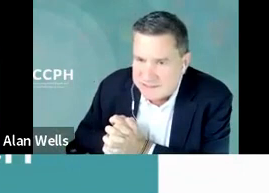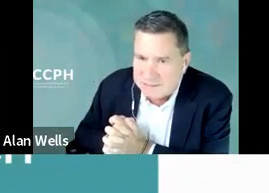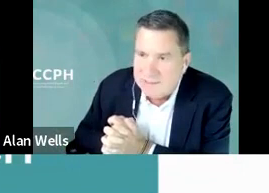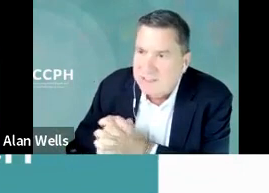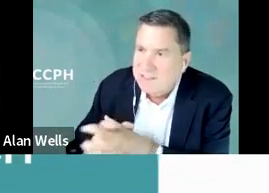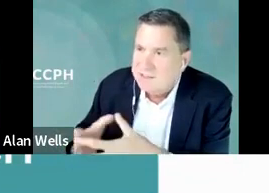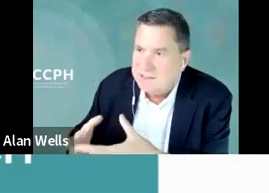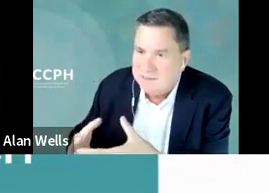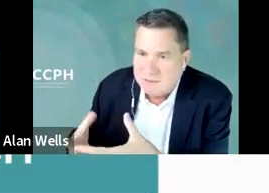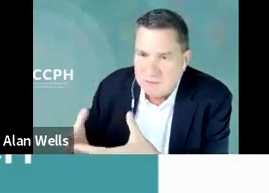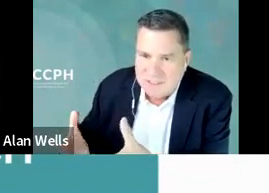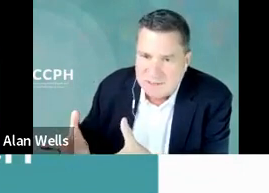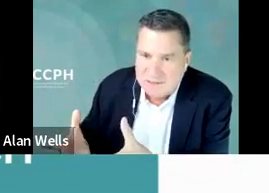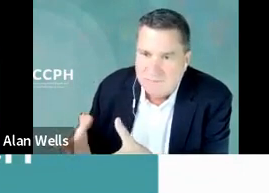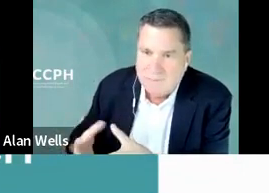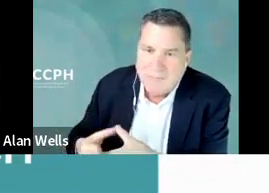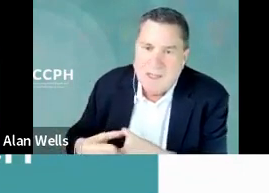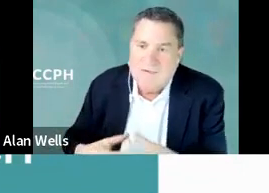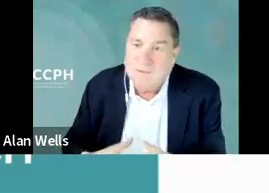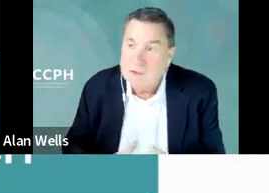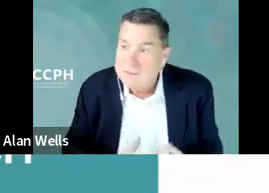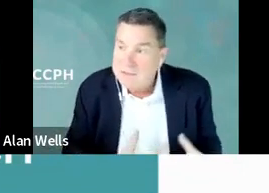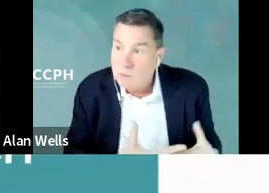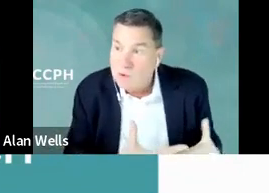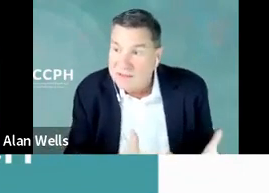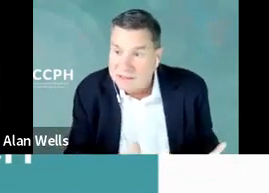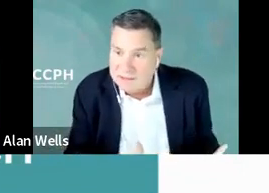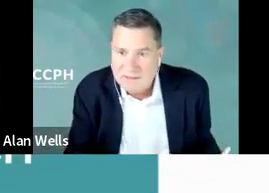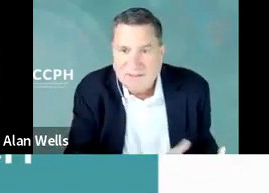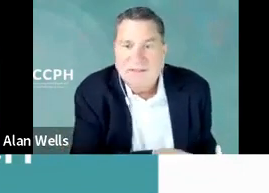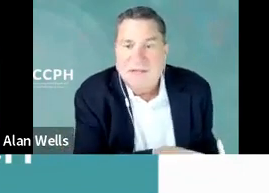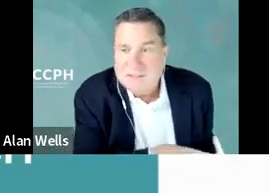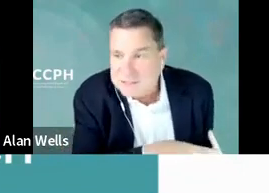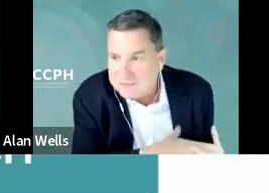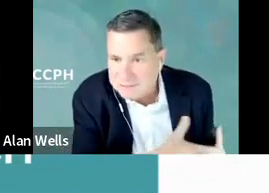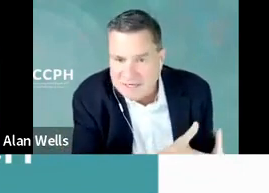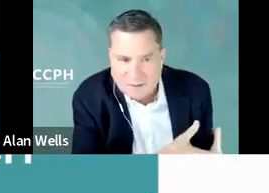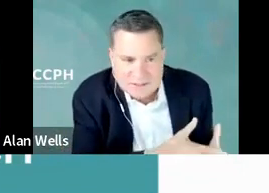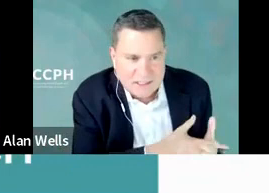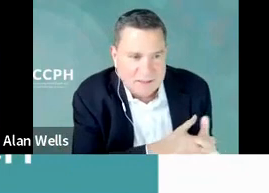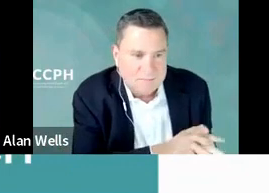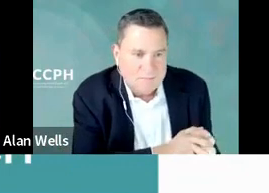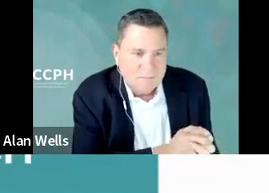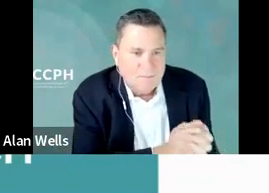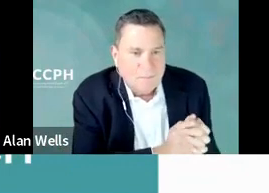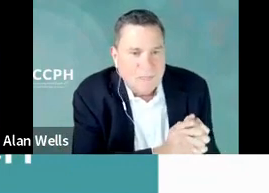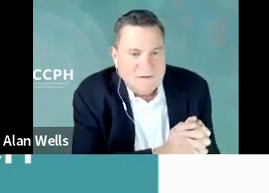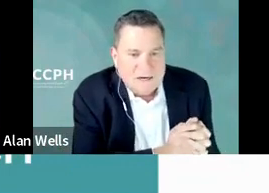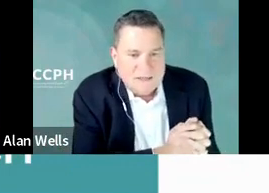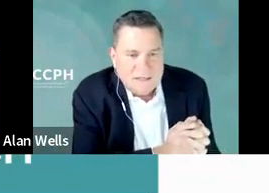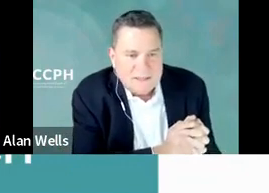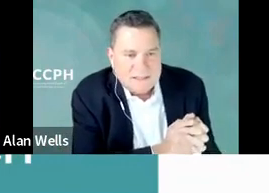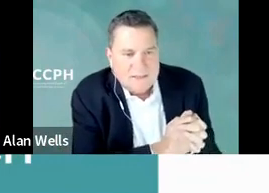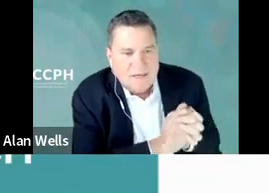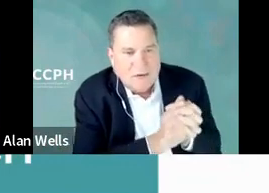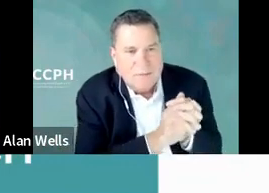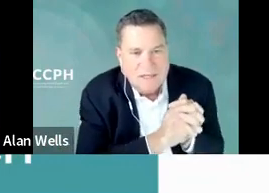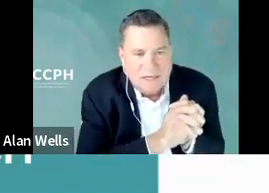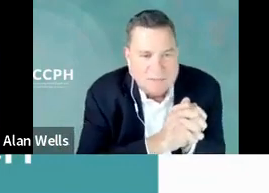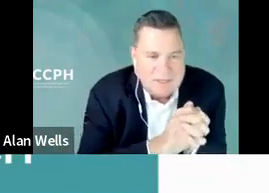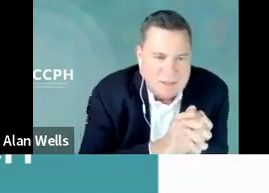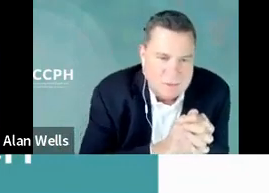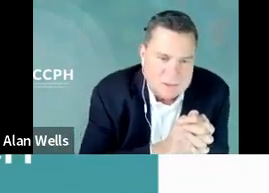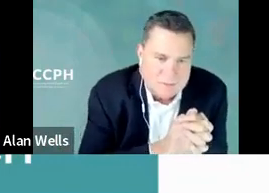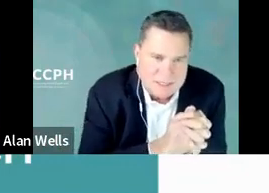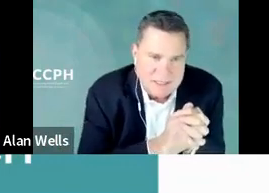complications of the system need to be illuminated from the within, not just from the outside. Findings may